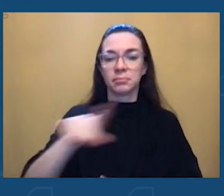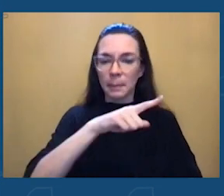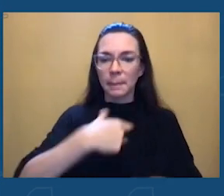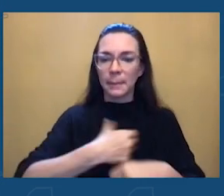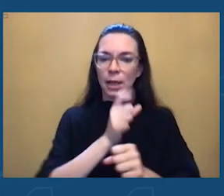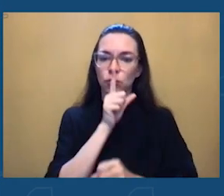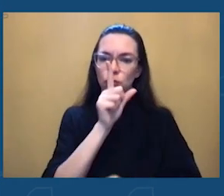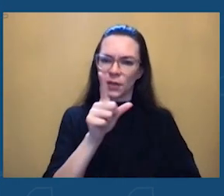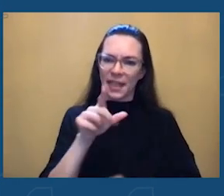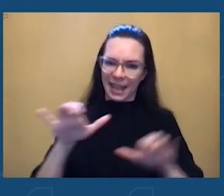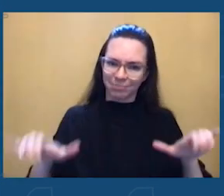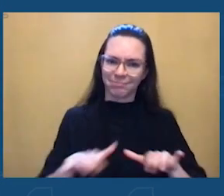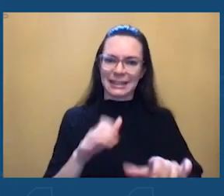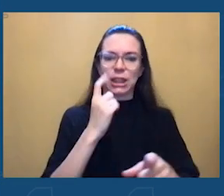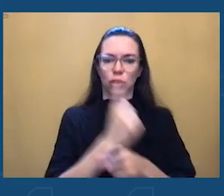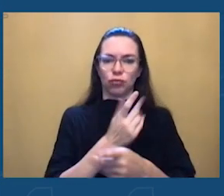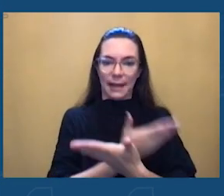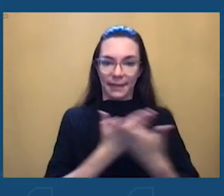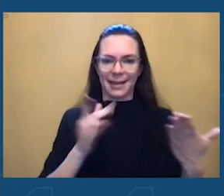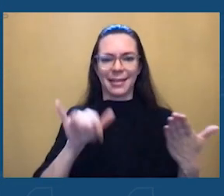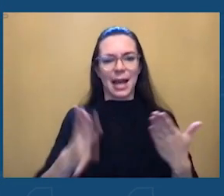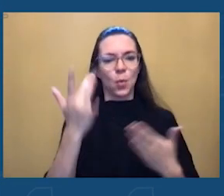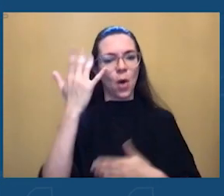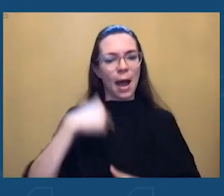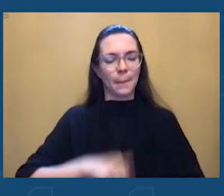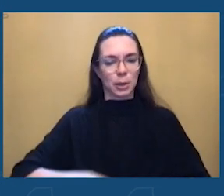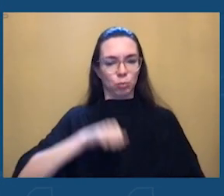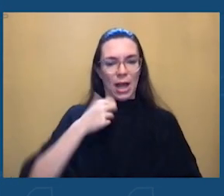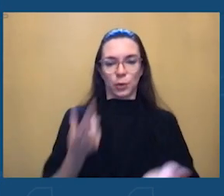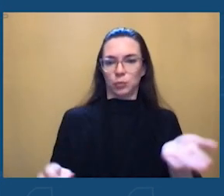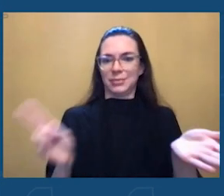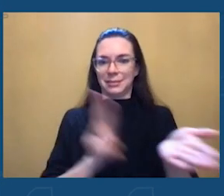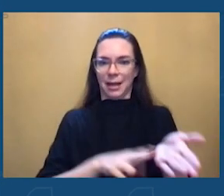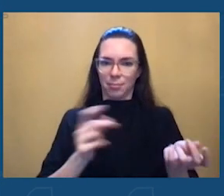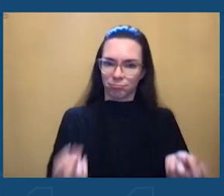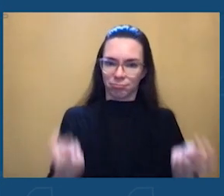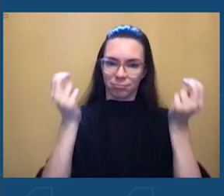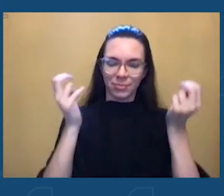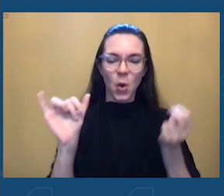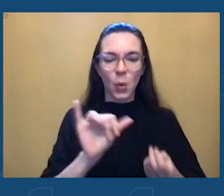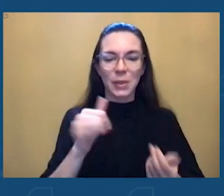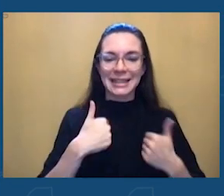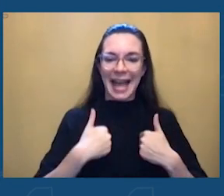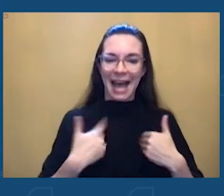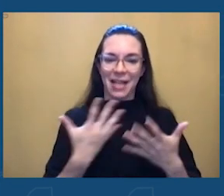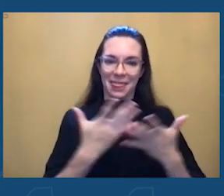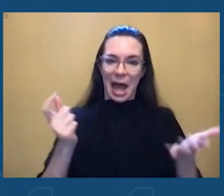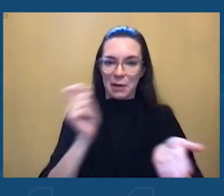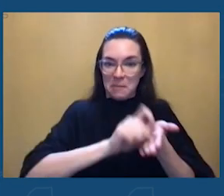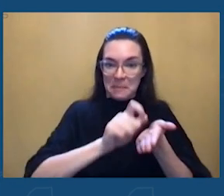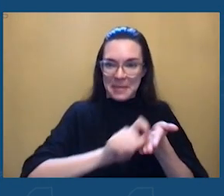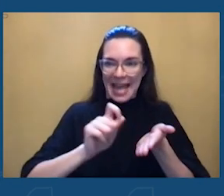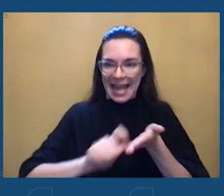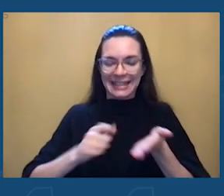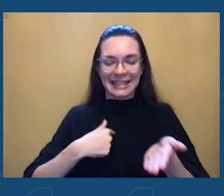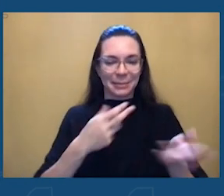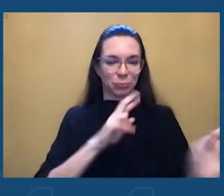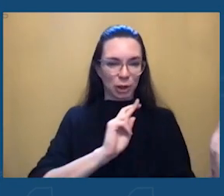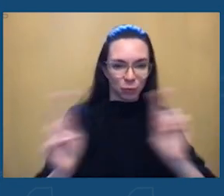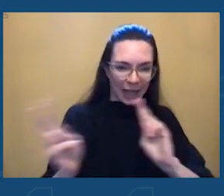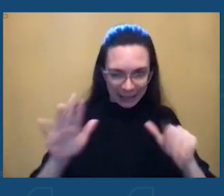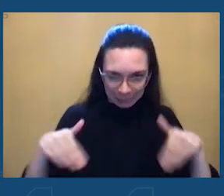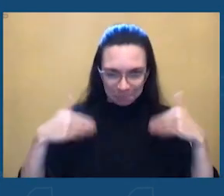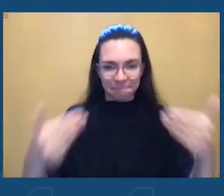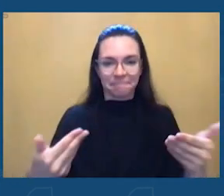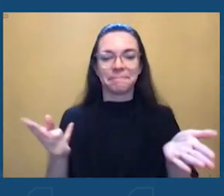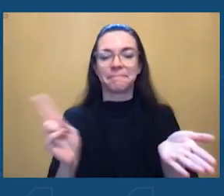did the right thing. And that's why I was very proud to sign it quickly. We always have a plentiful supply of pens. I'm always ready to be able to